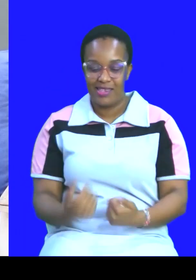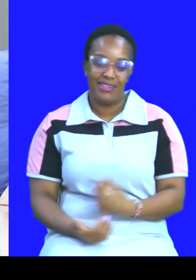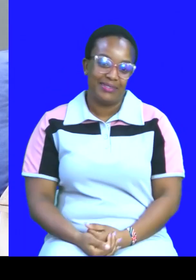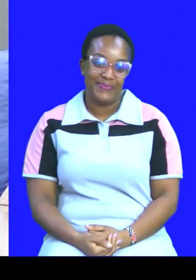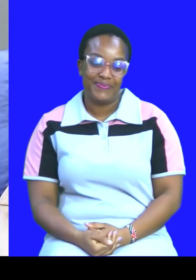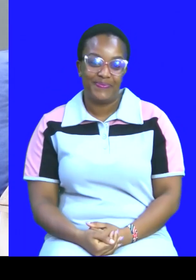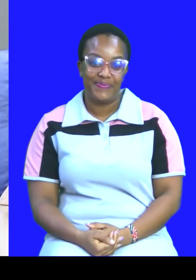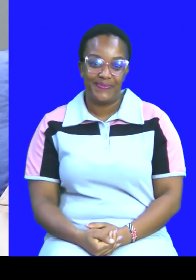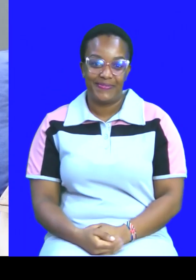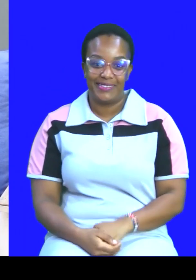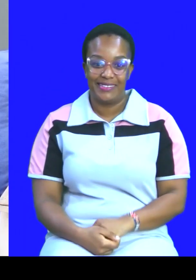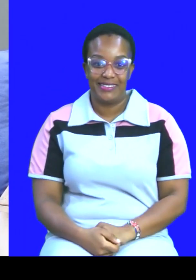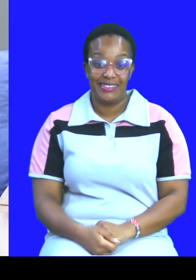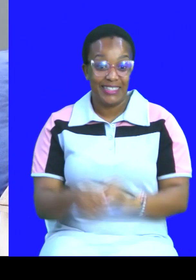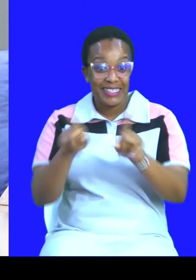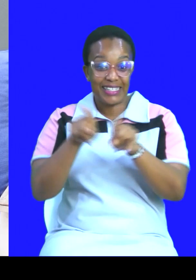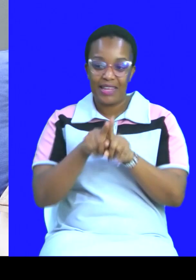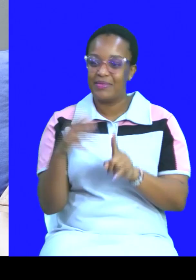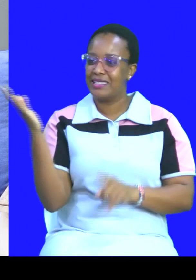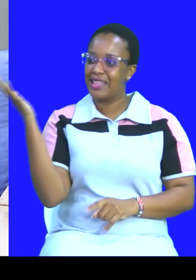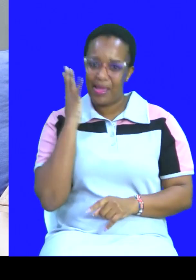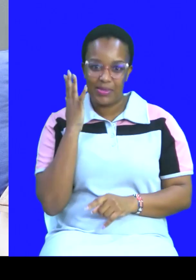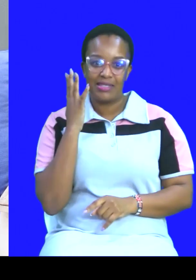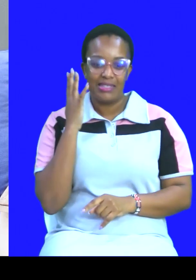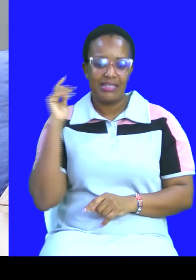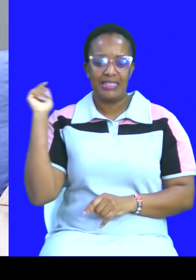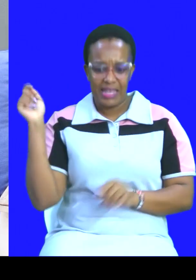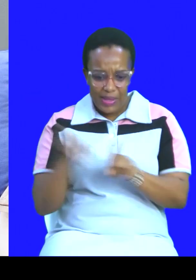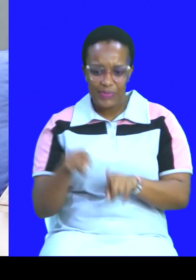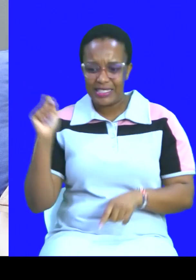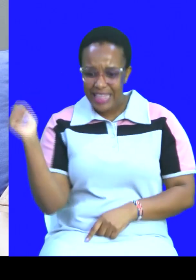Yeah. Even slashing, we used to slash in school